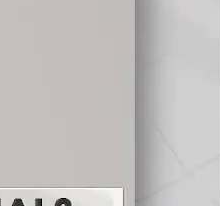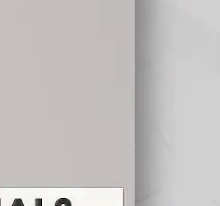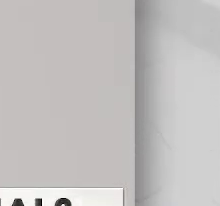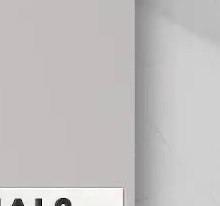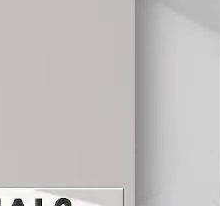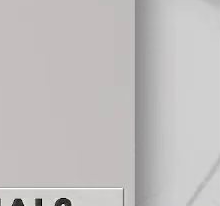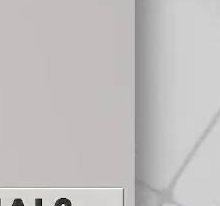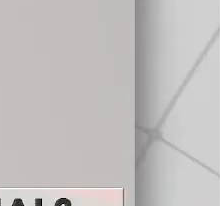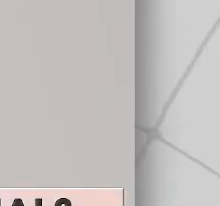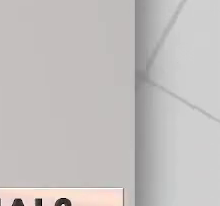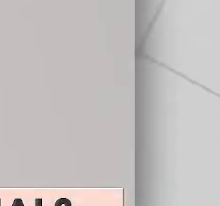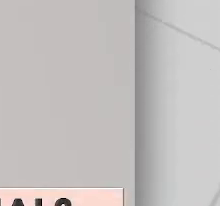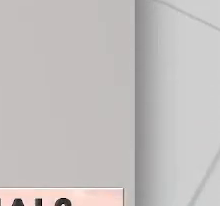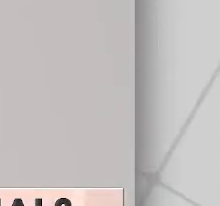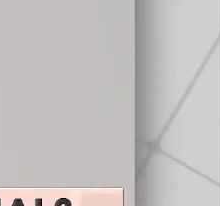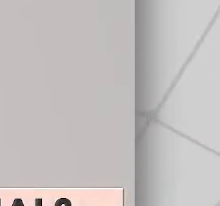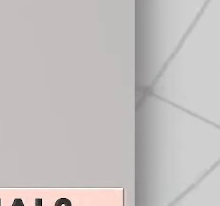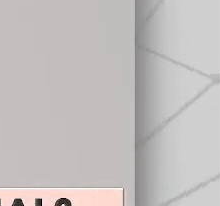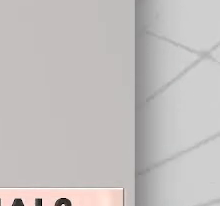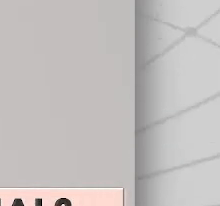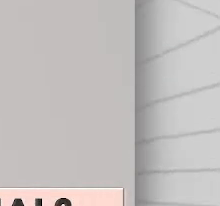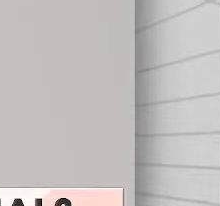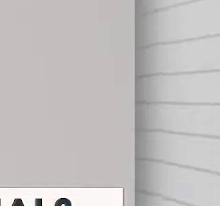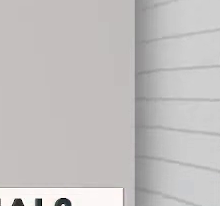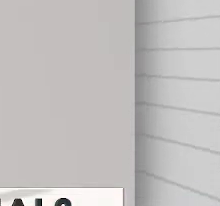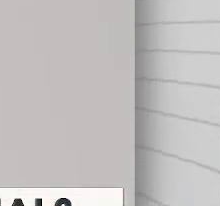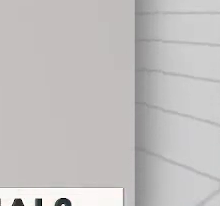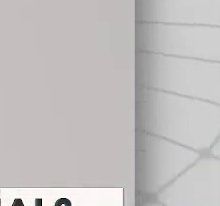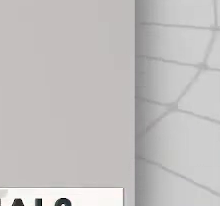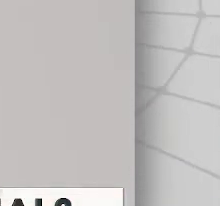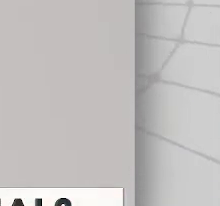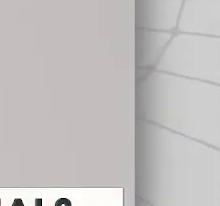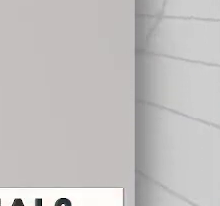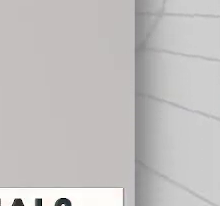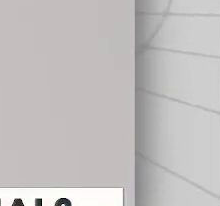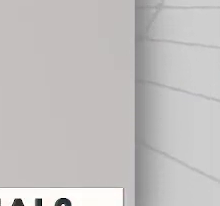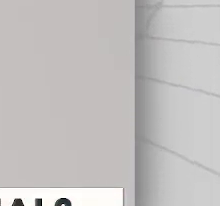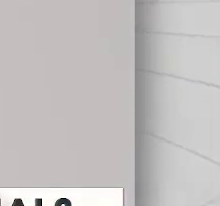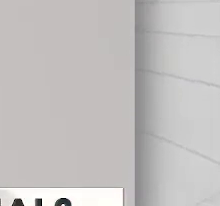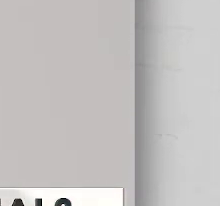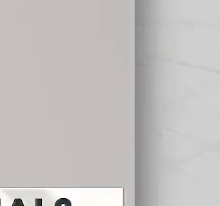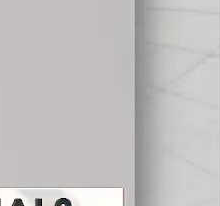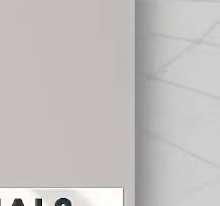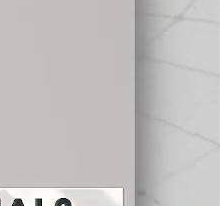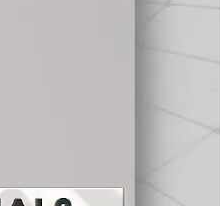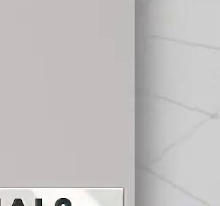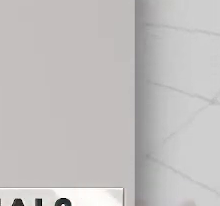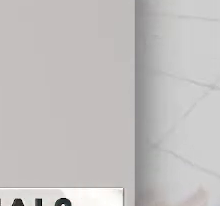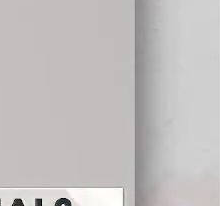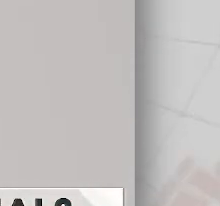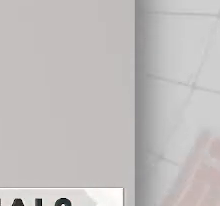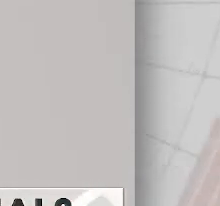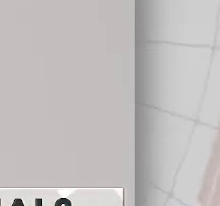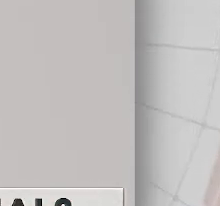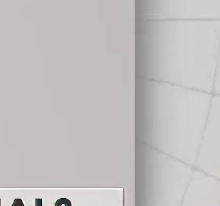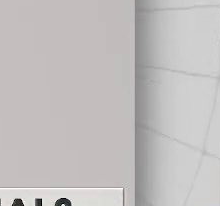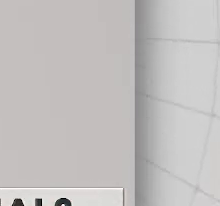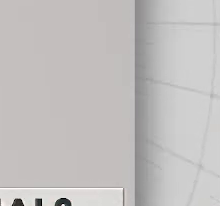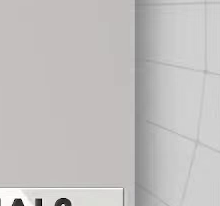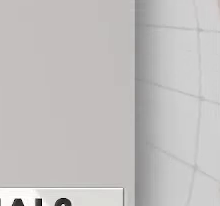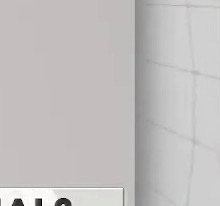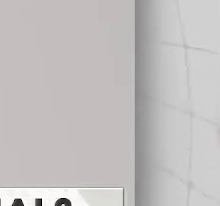incompetence, bankruptcy, and as some of the grounds in which the Attorney General may be removed. And so